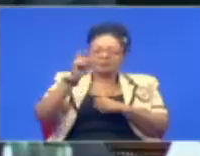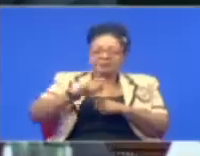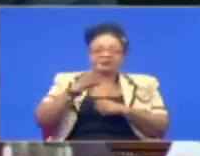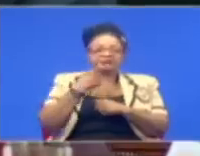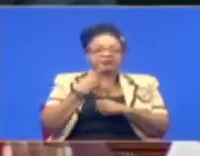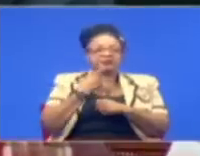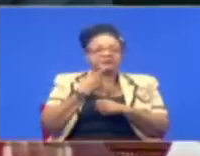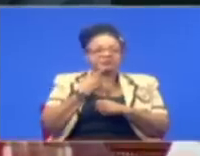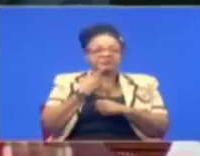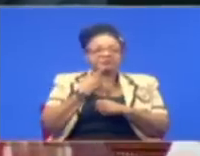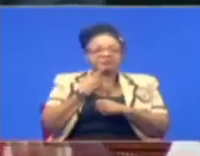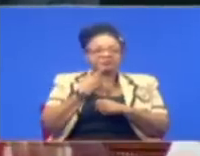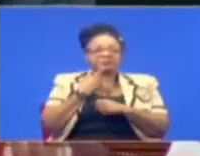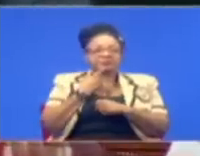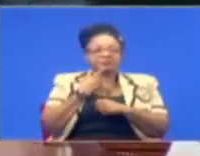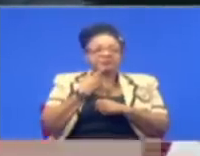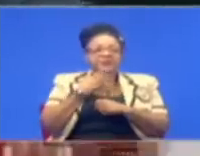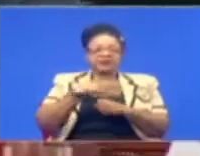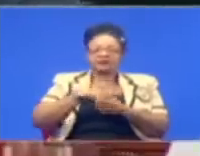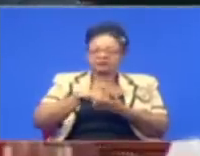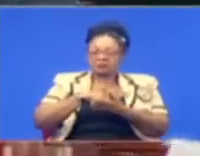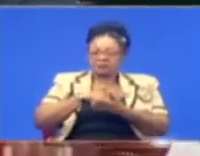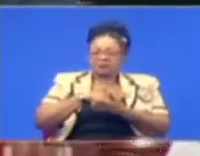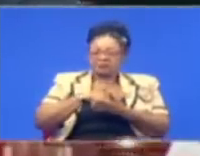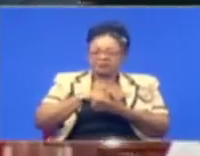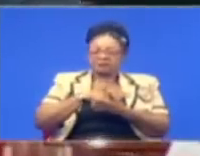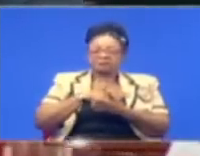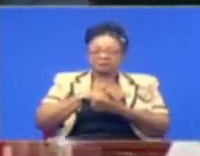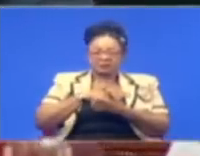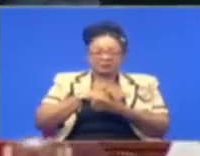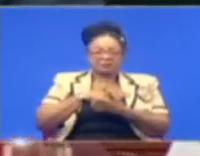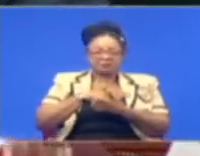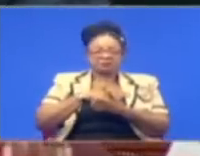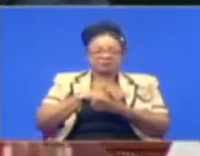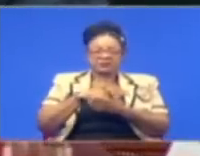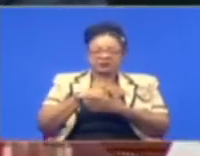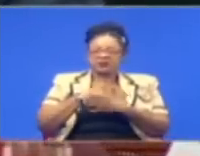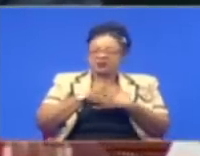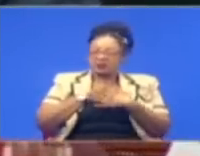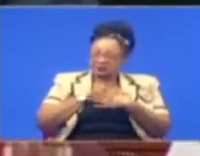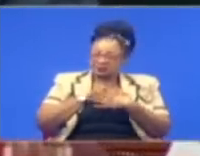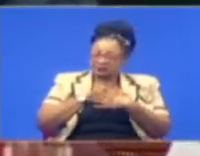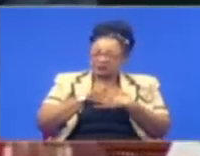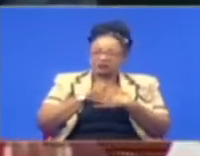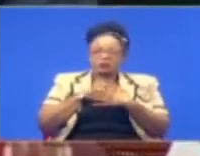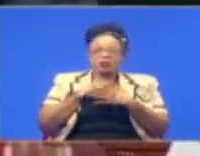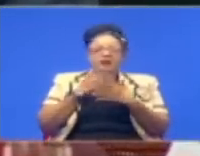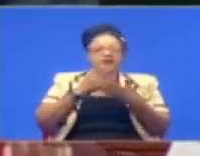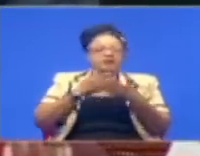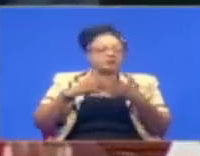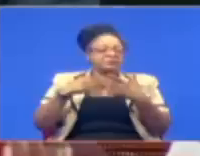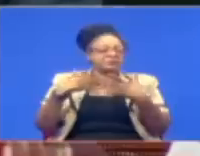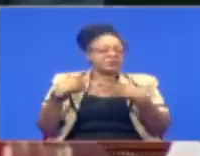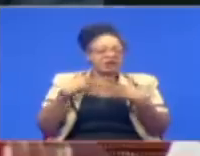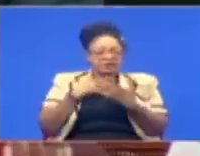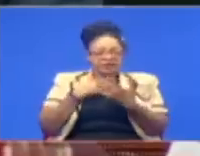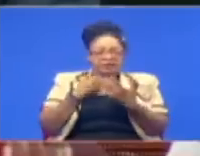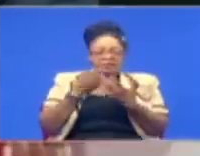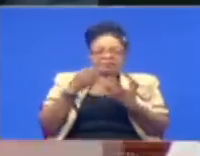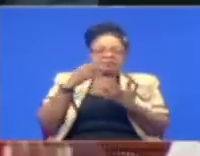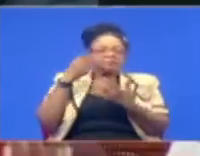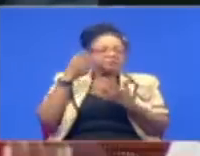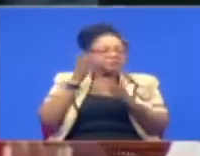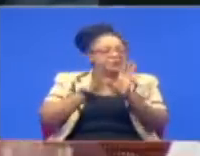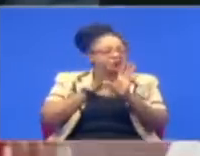this, it is my heart to judiciary, we have overcome the mental barrier. Most of us had a